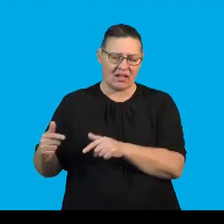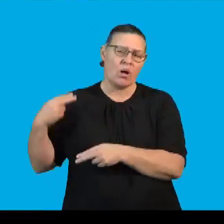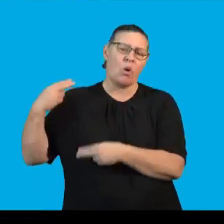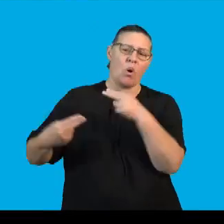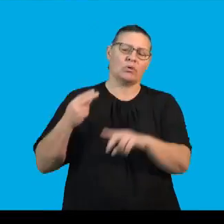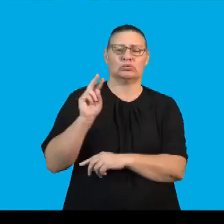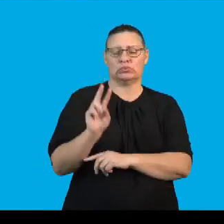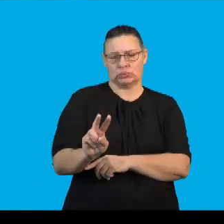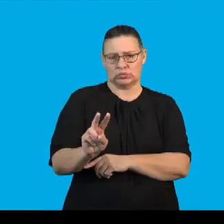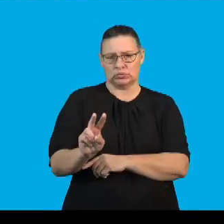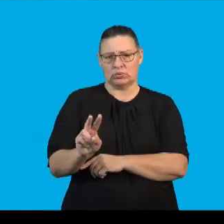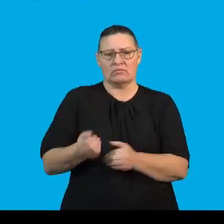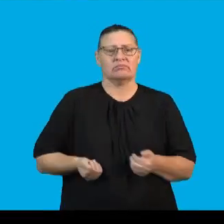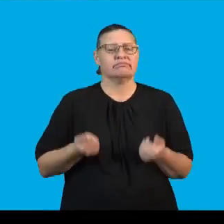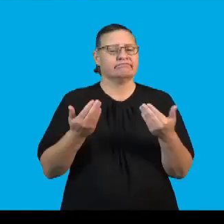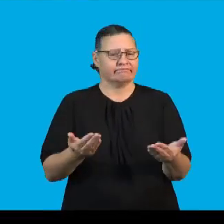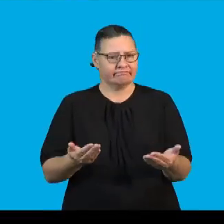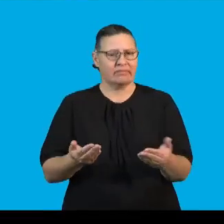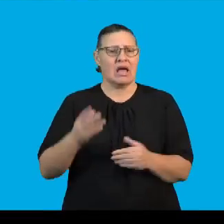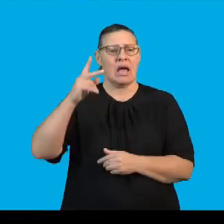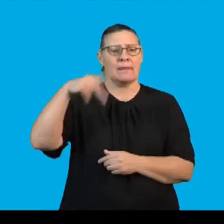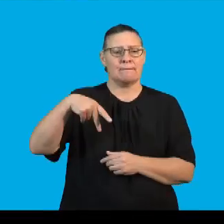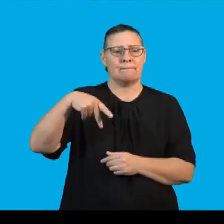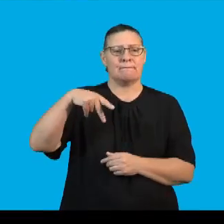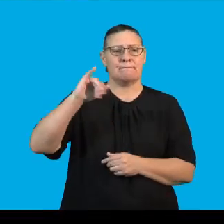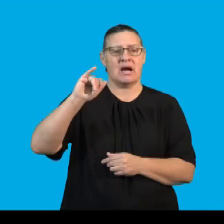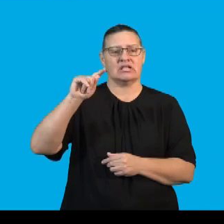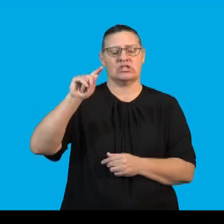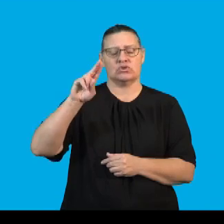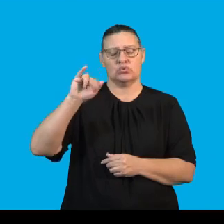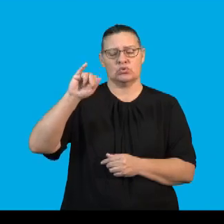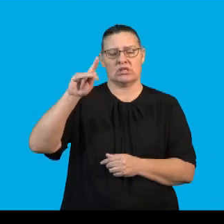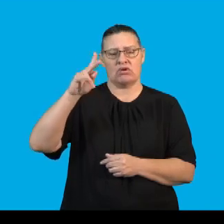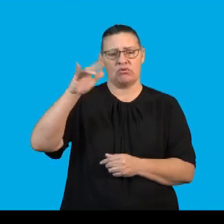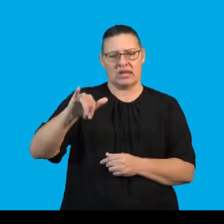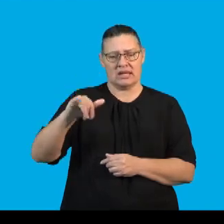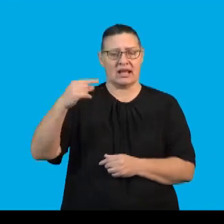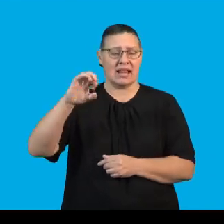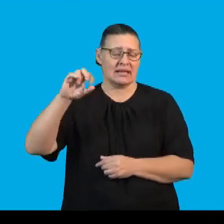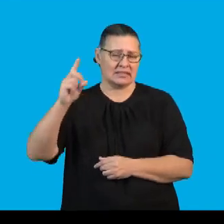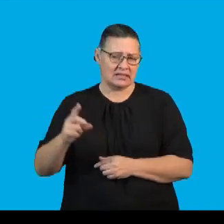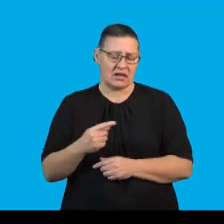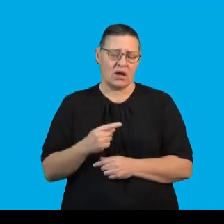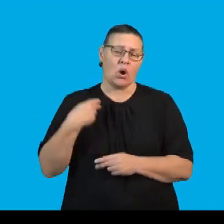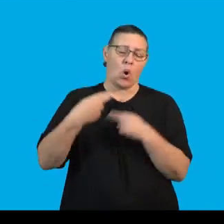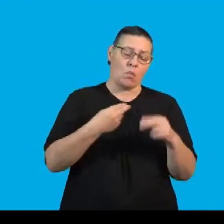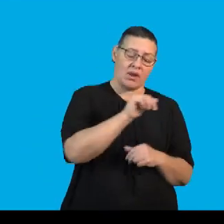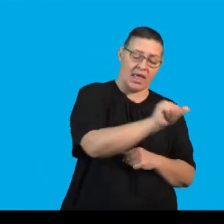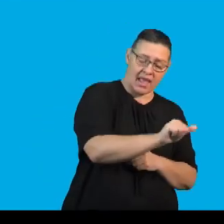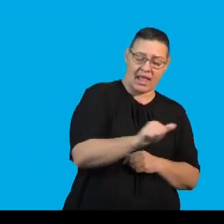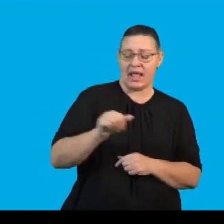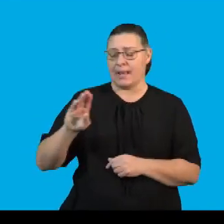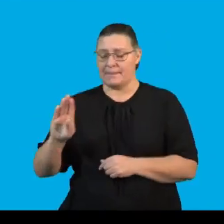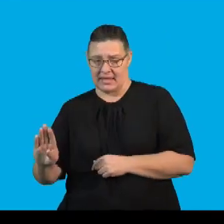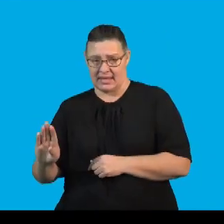2 hormones that are secreted by the pituitary gland during the menstrual cycle. We've got hormone A